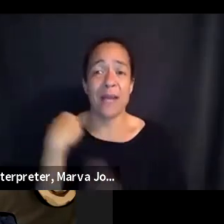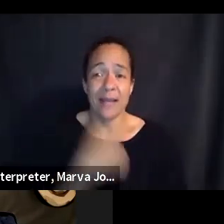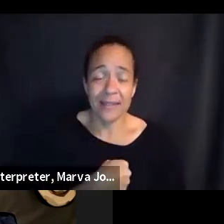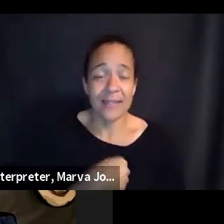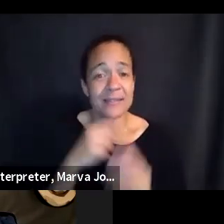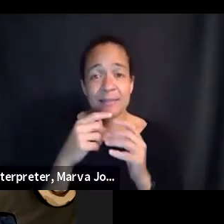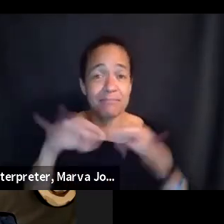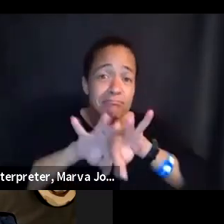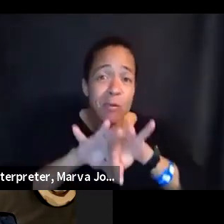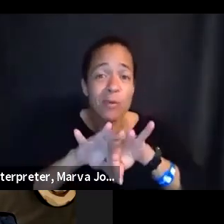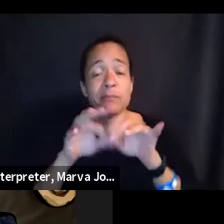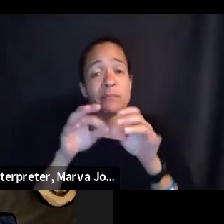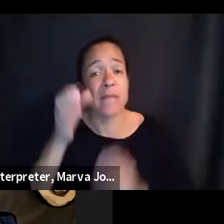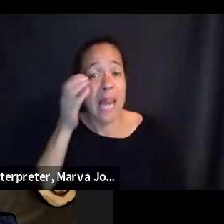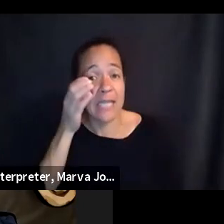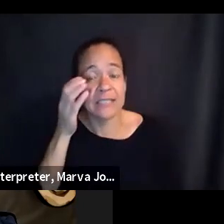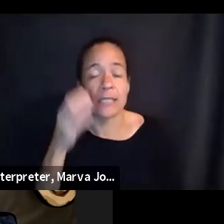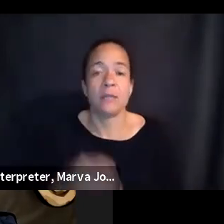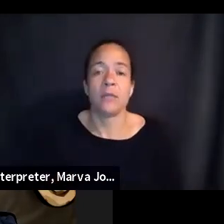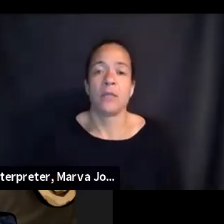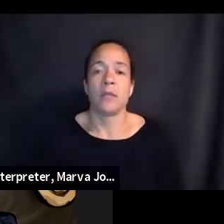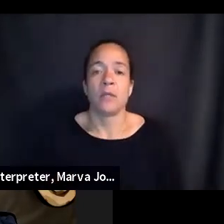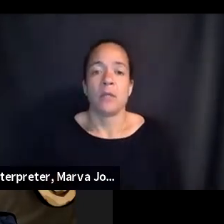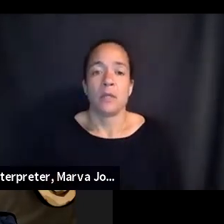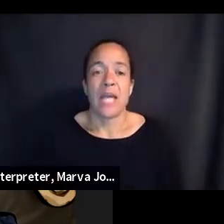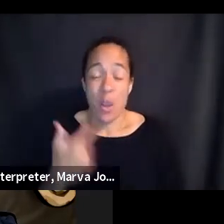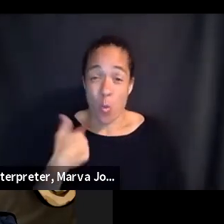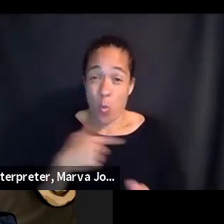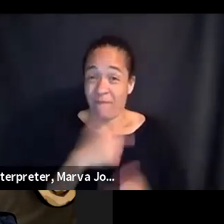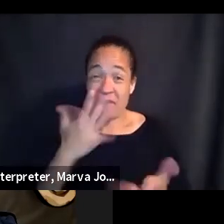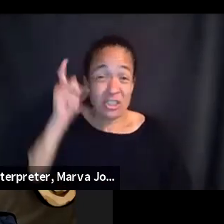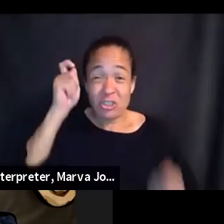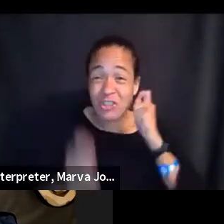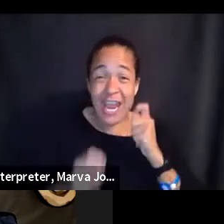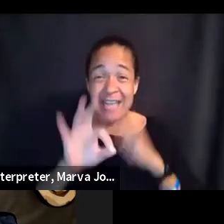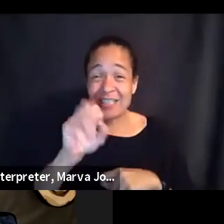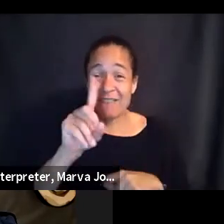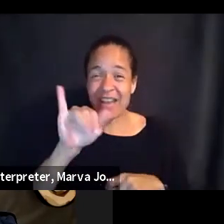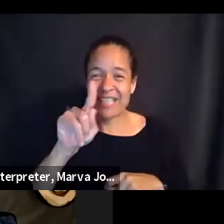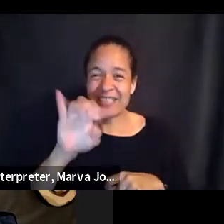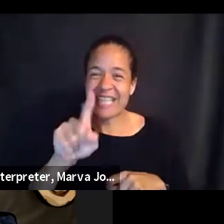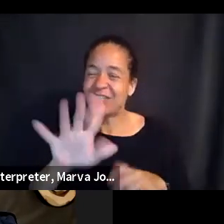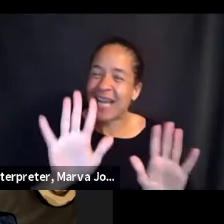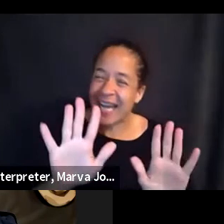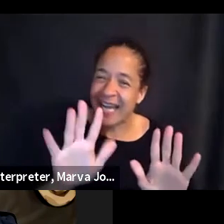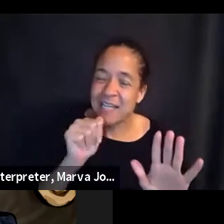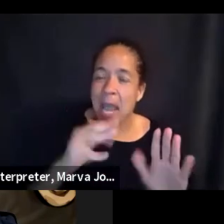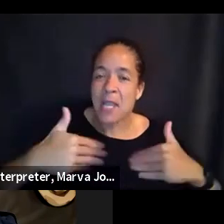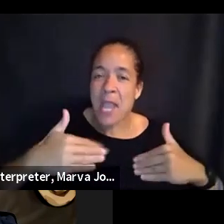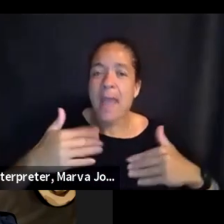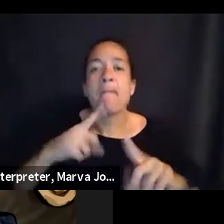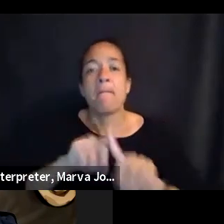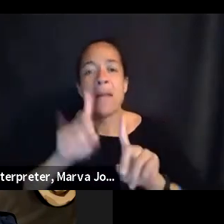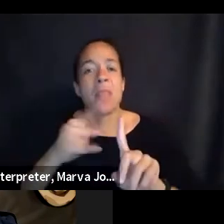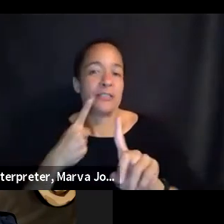So to say we're a changed foundation is probably a little too far, but I know we're working toward that to know why